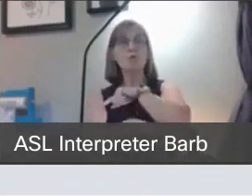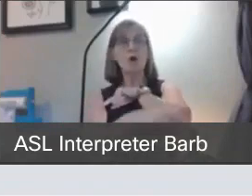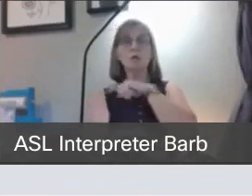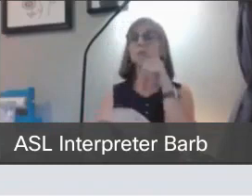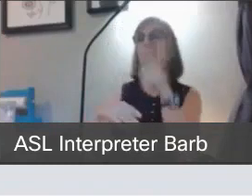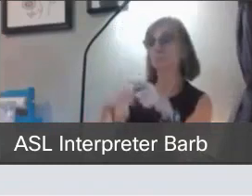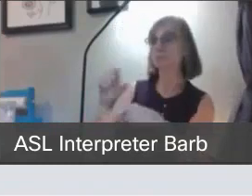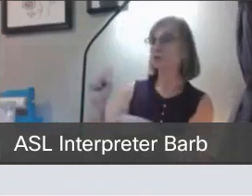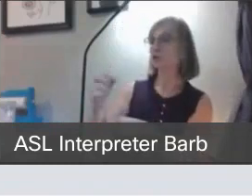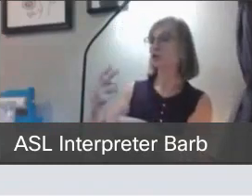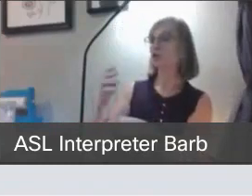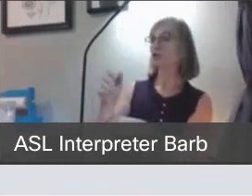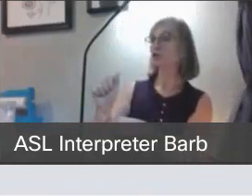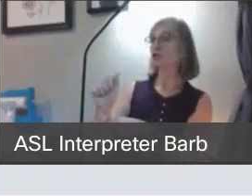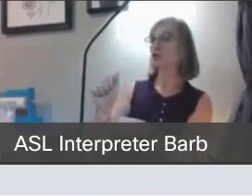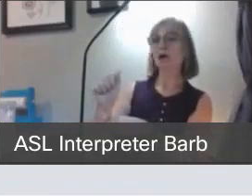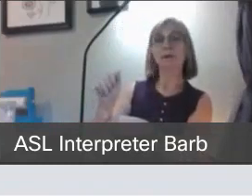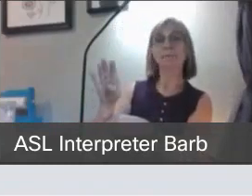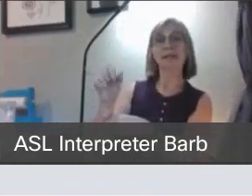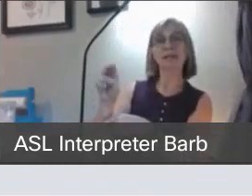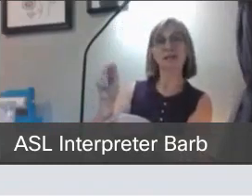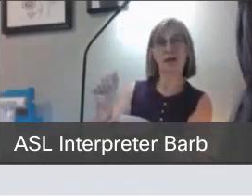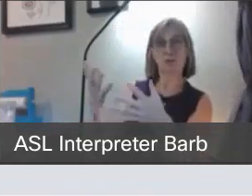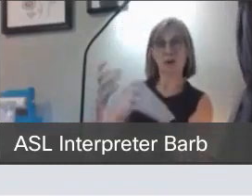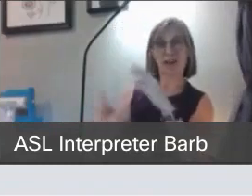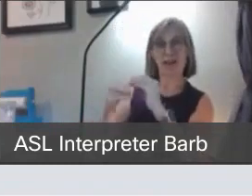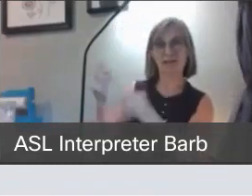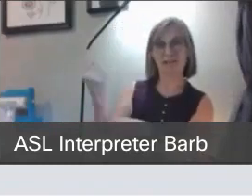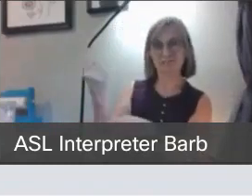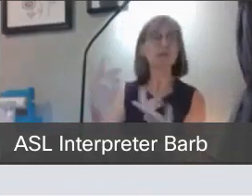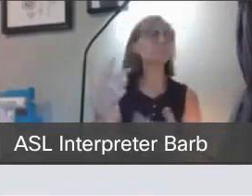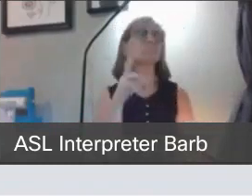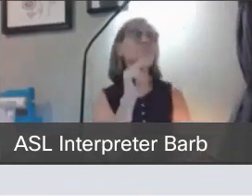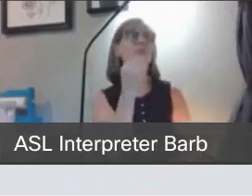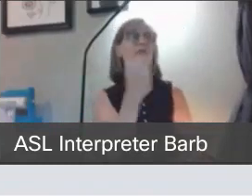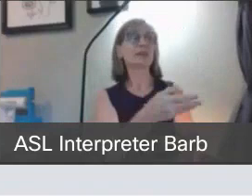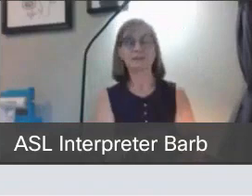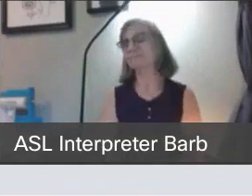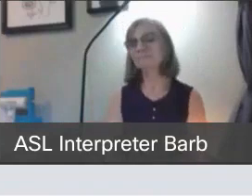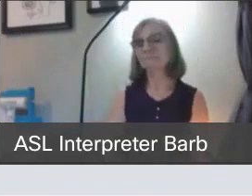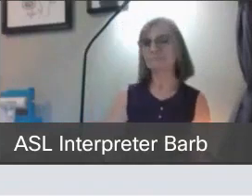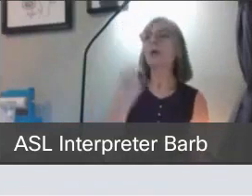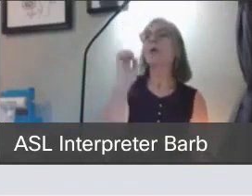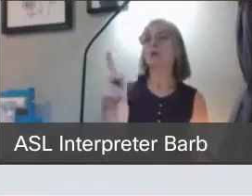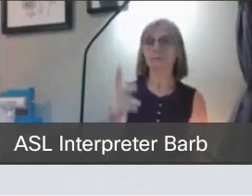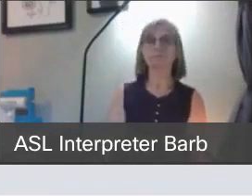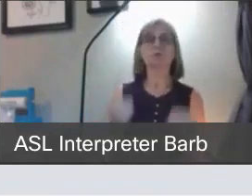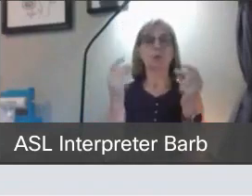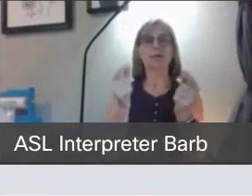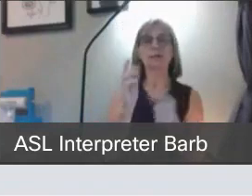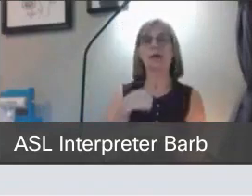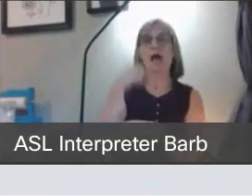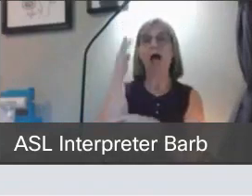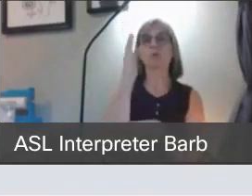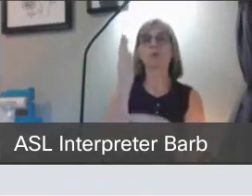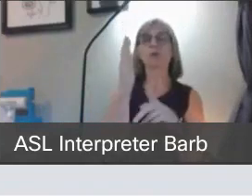to add? Nothing from me, thank you. Okay. So quickly, I'm going to show the Division